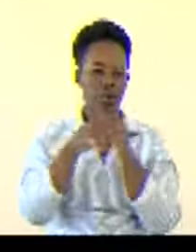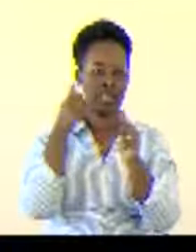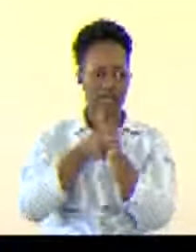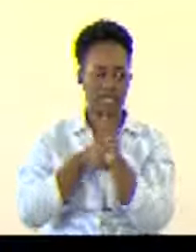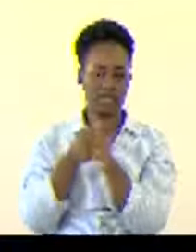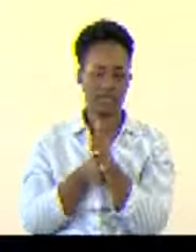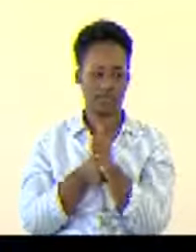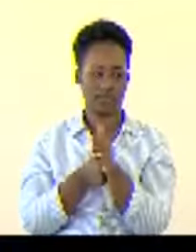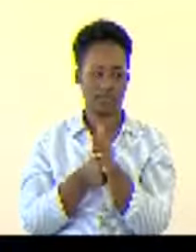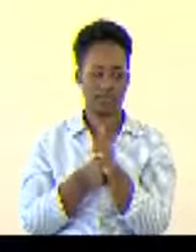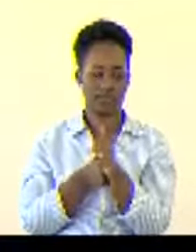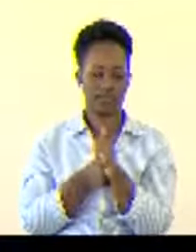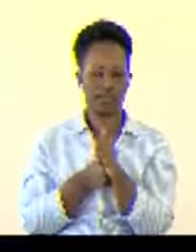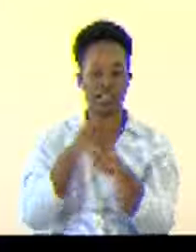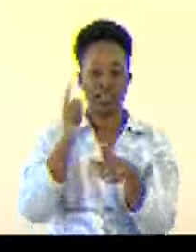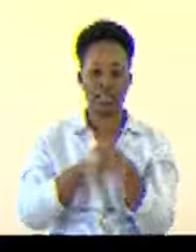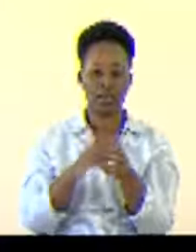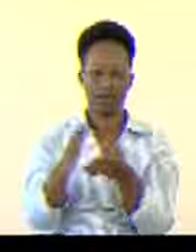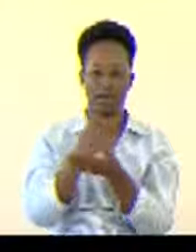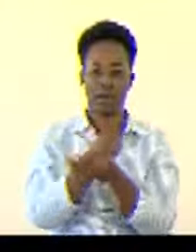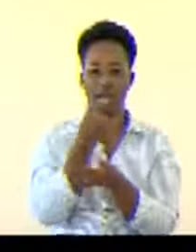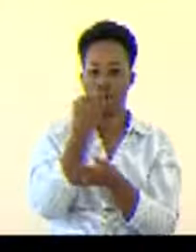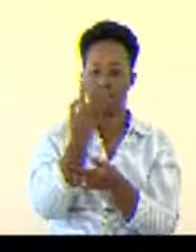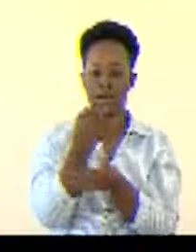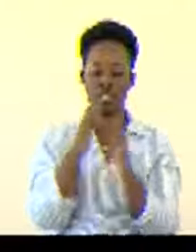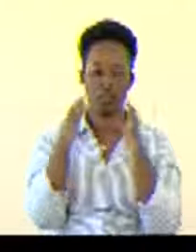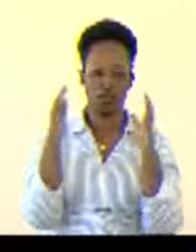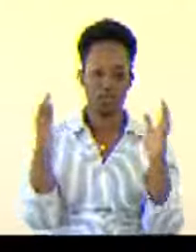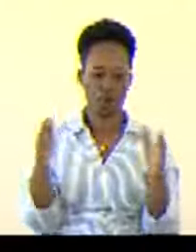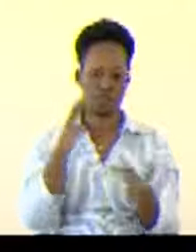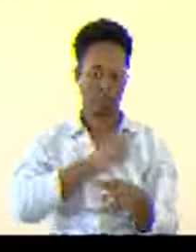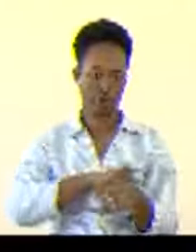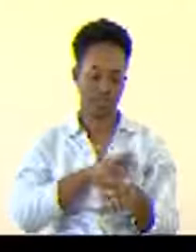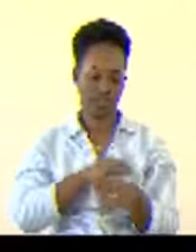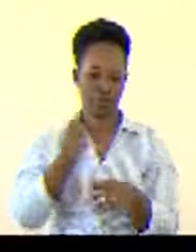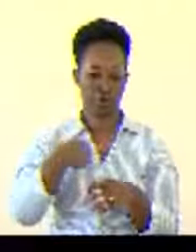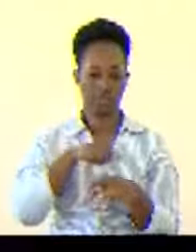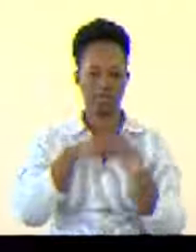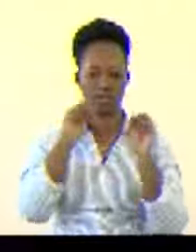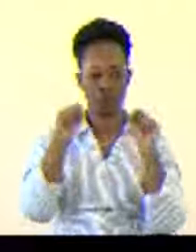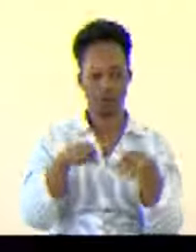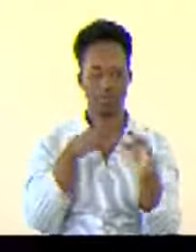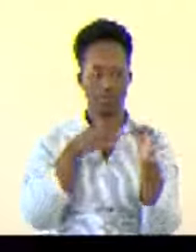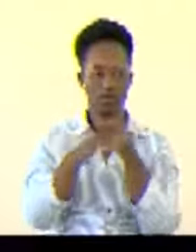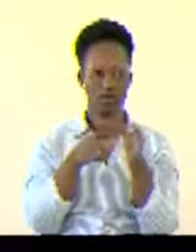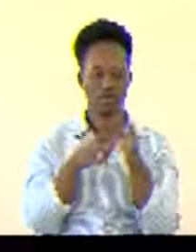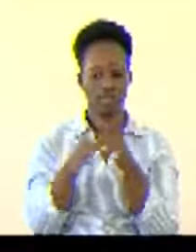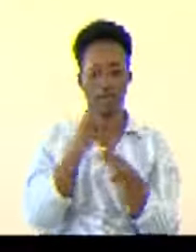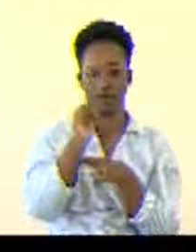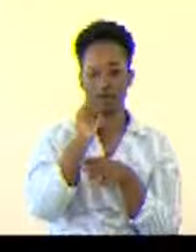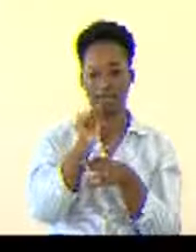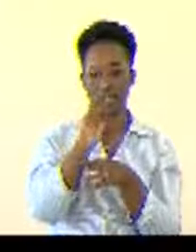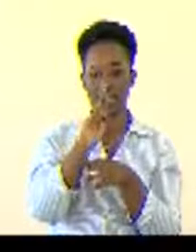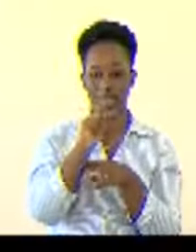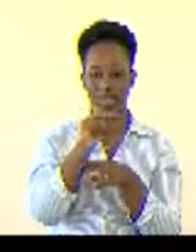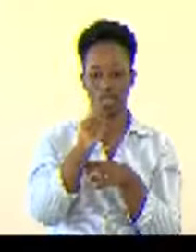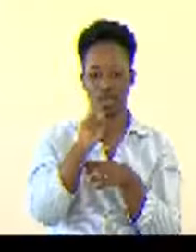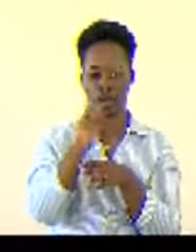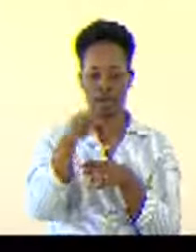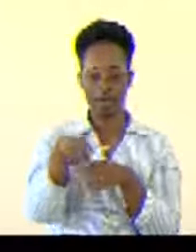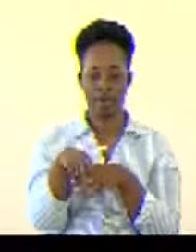bought generates how much gross profit. So we should be able to interpret the markup ratio